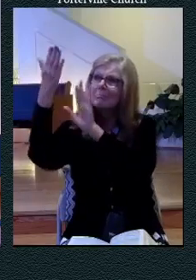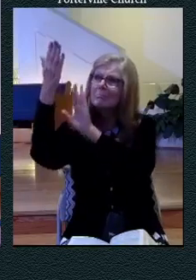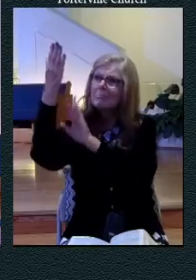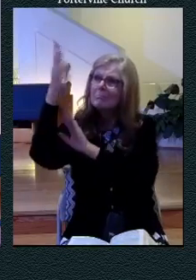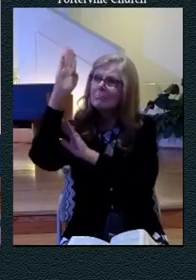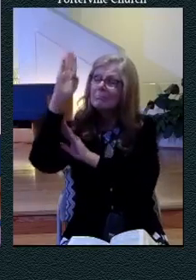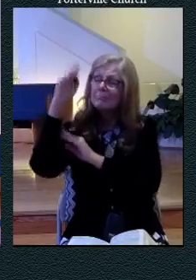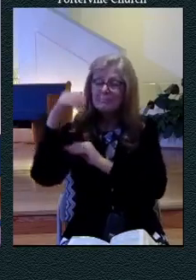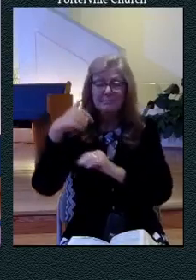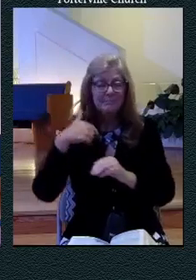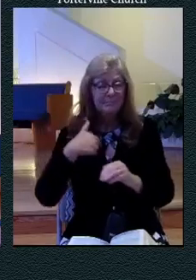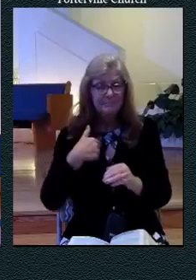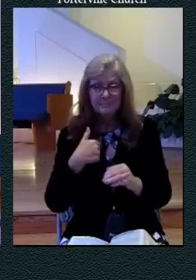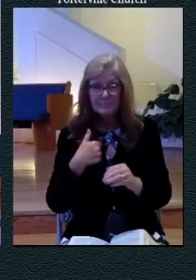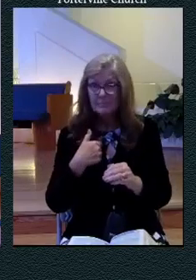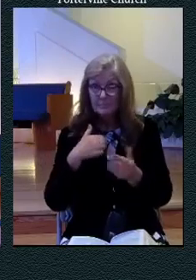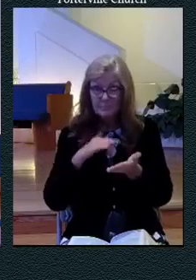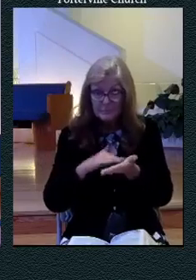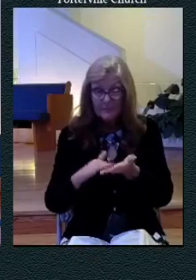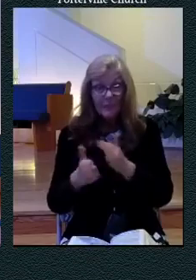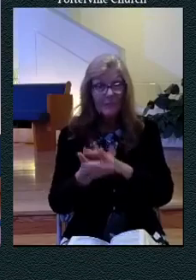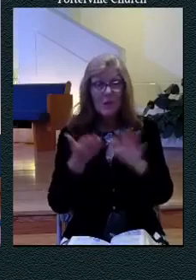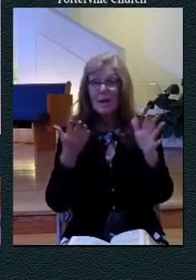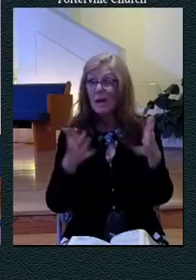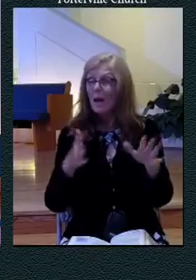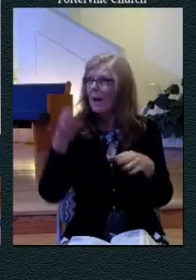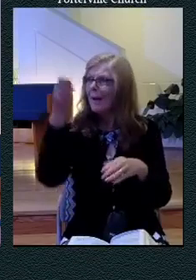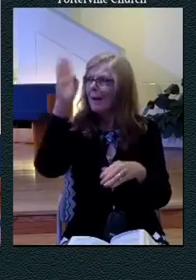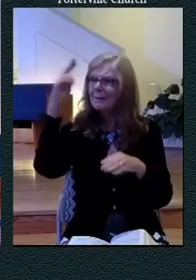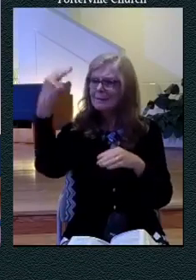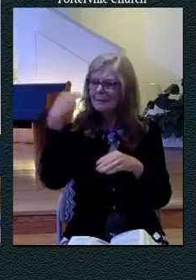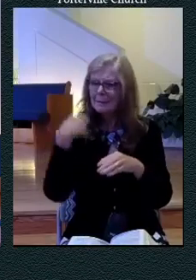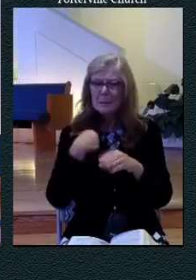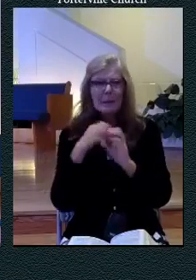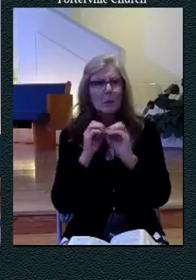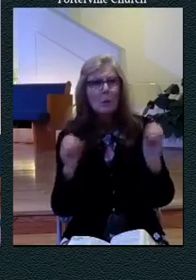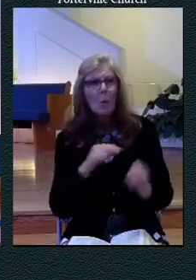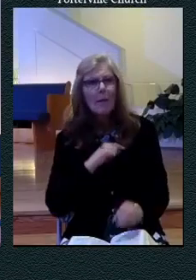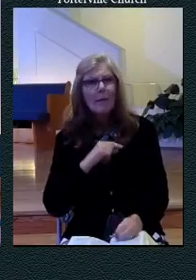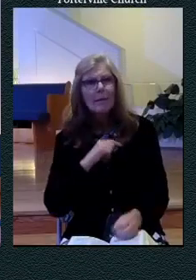acquitted, that He sees me as guiltless? How can I know this?